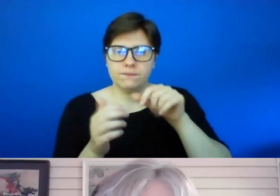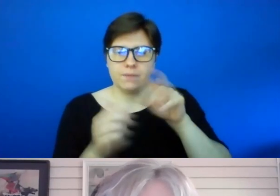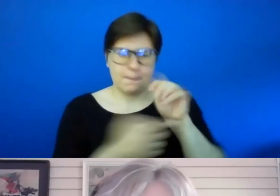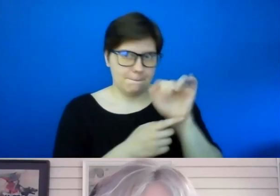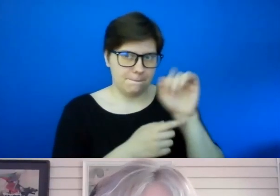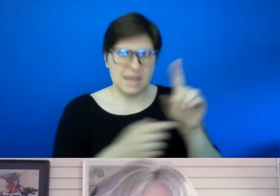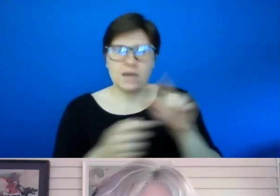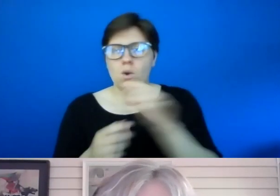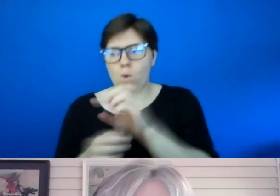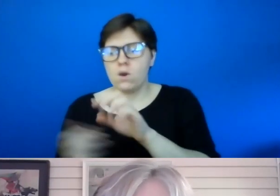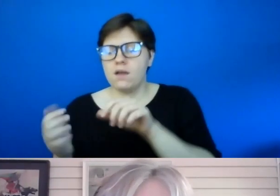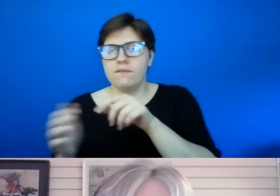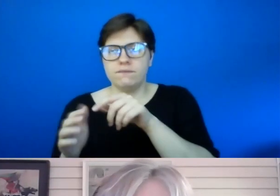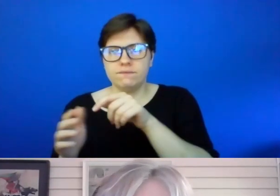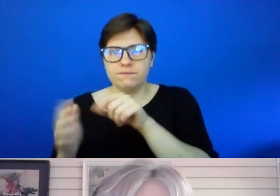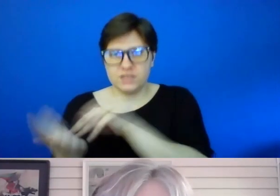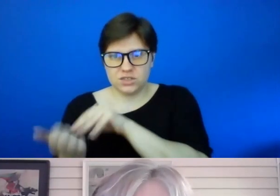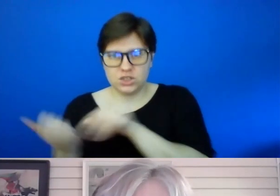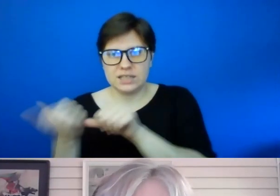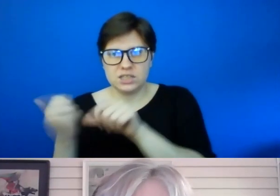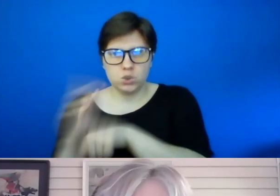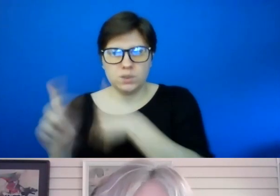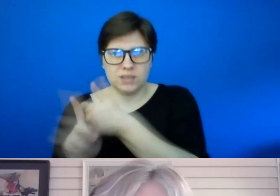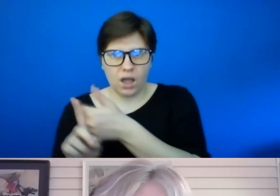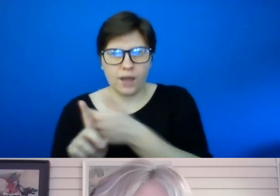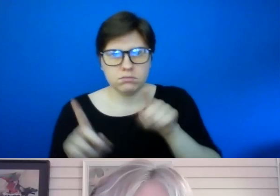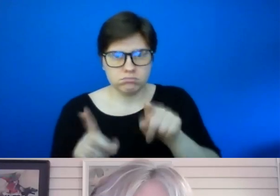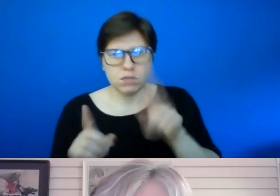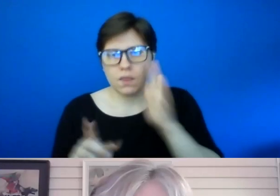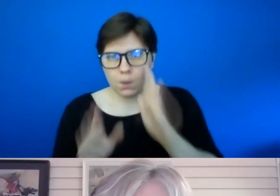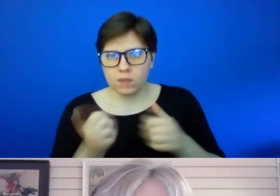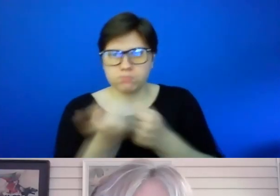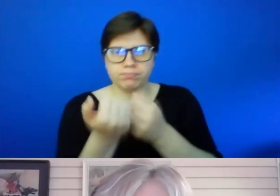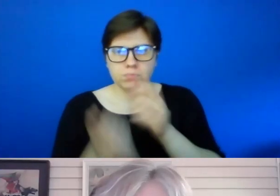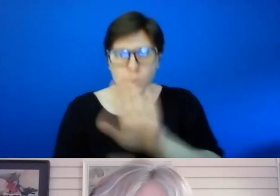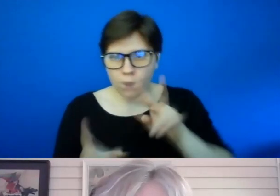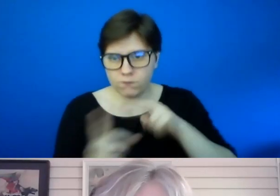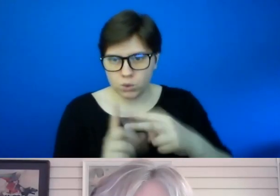in dying? And this one, I think Thaddeus starts with, right?